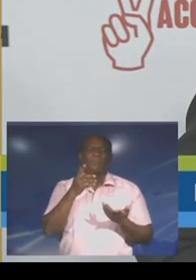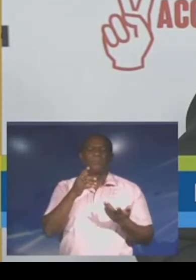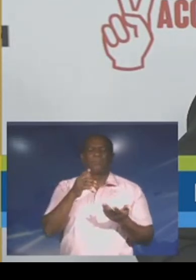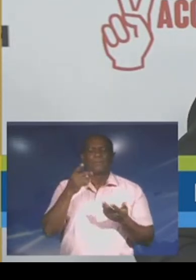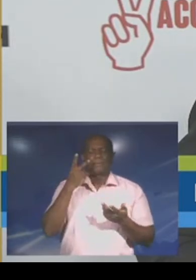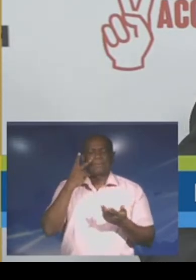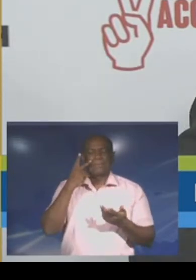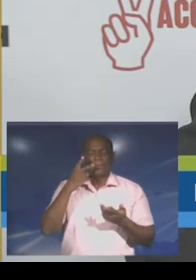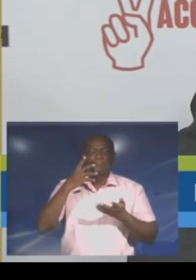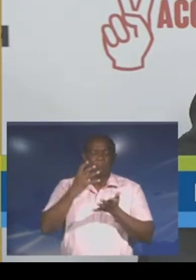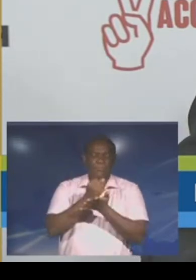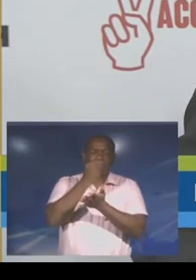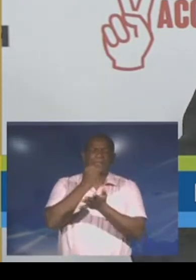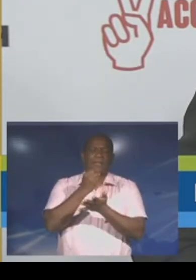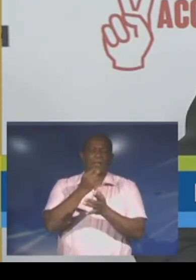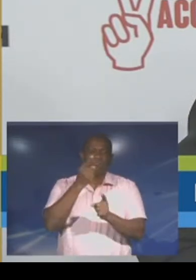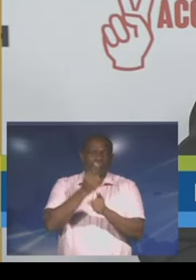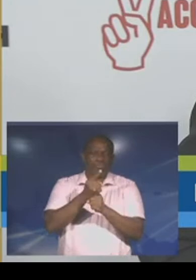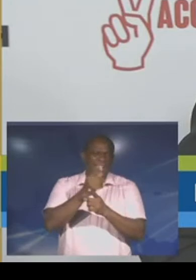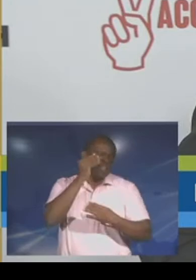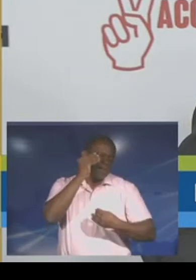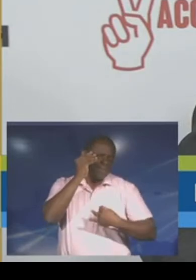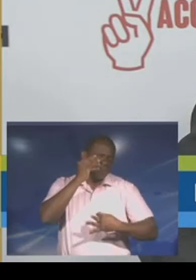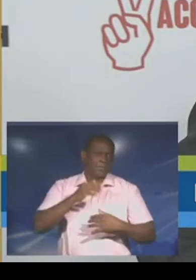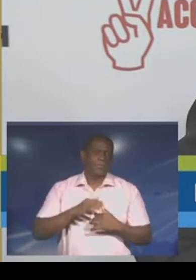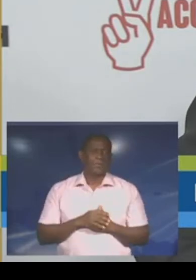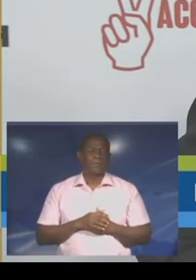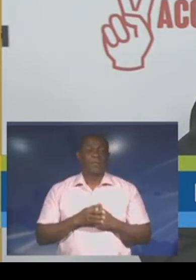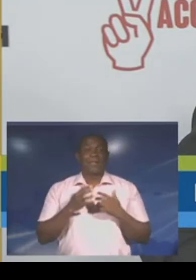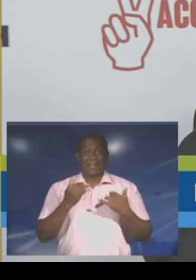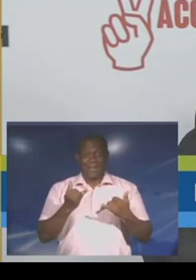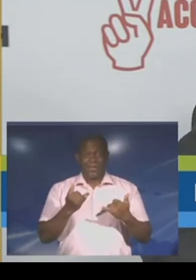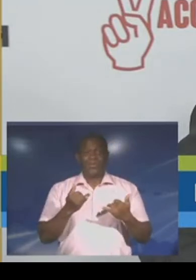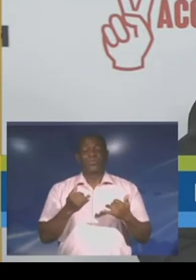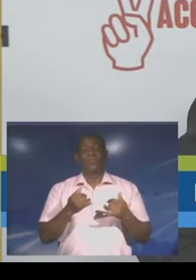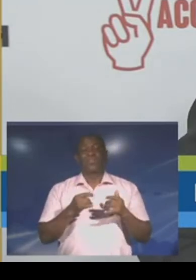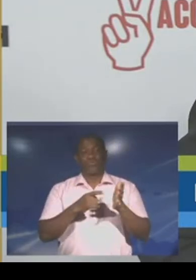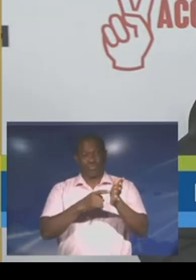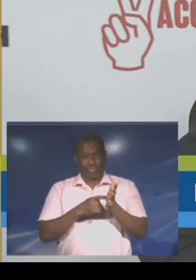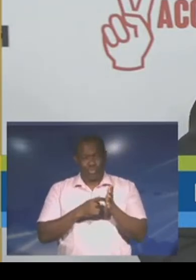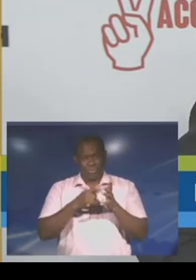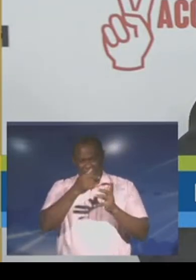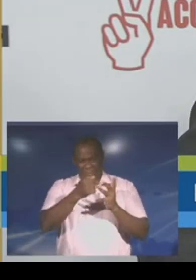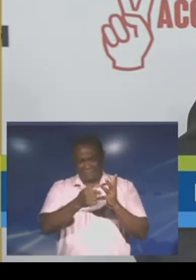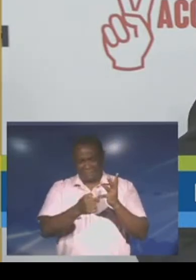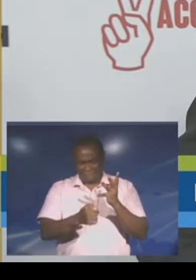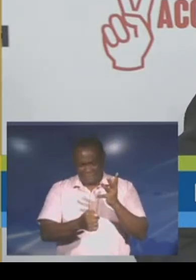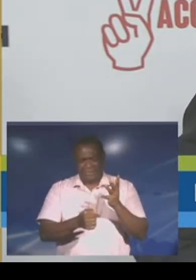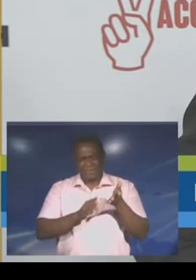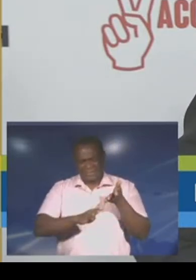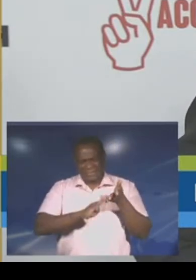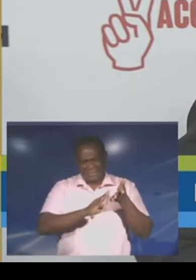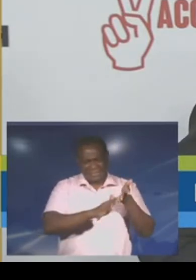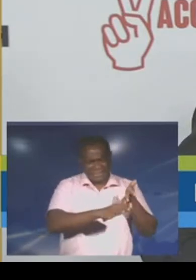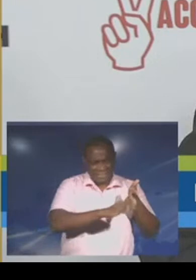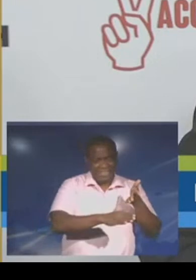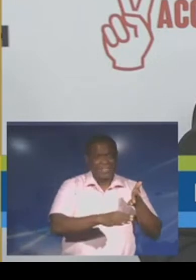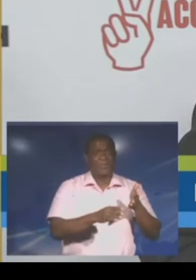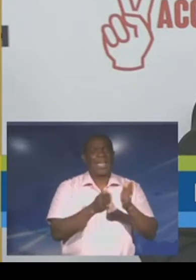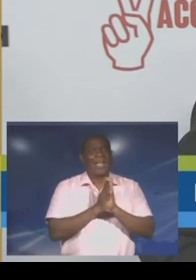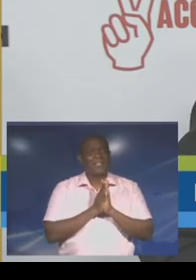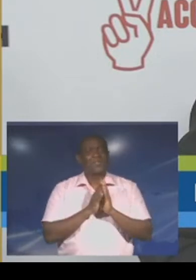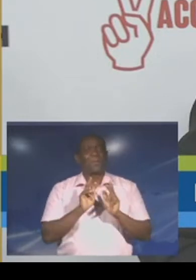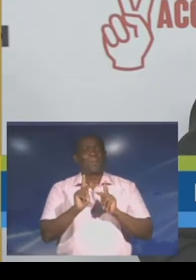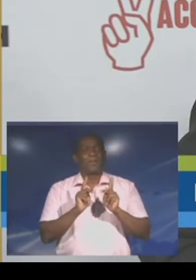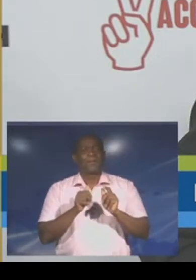we carefully roll back the restrictions, please continue to observe the 3 W's. Be safe, and